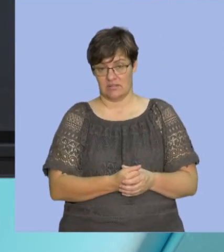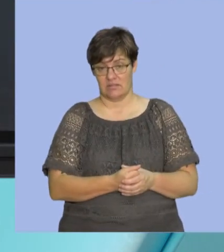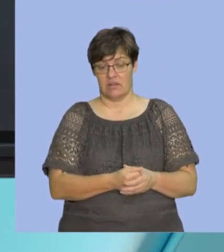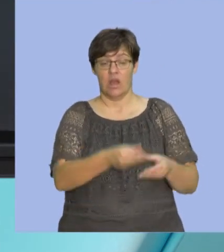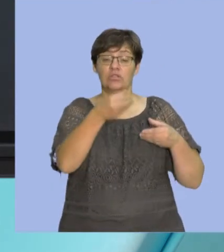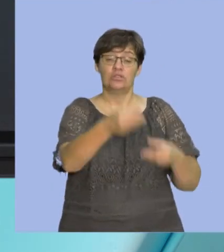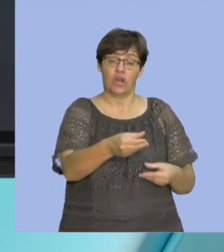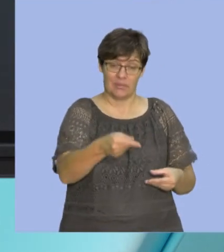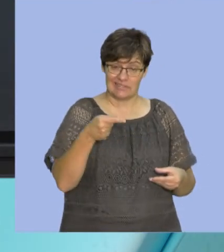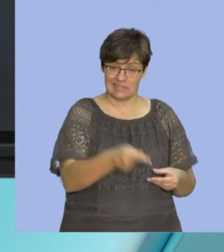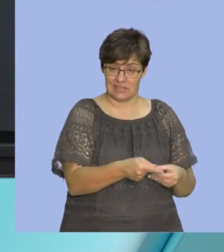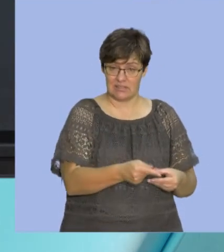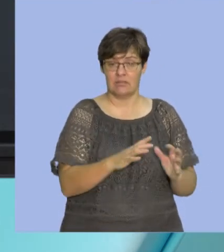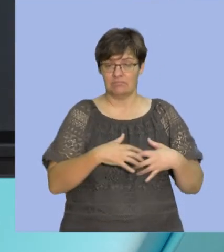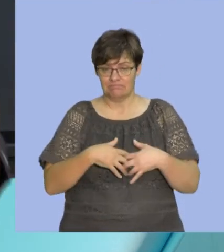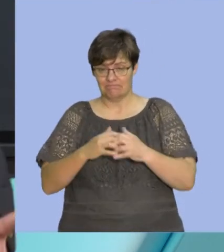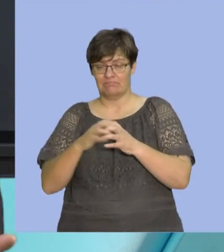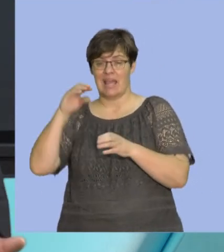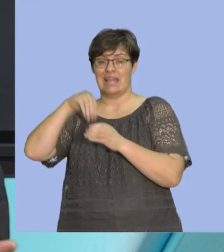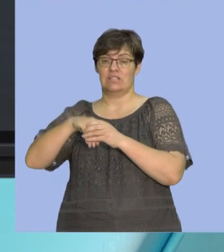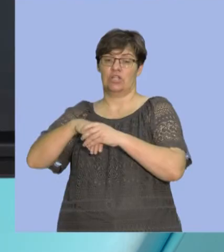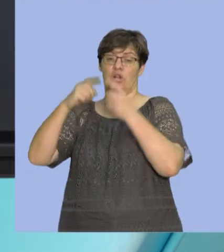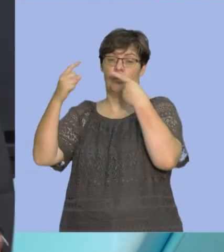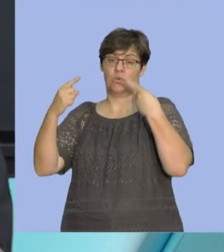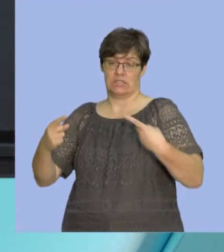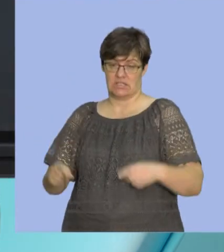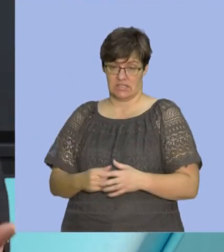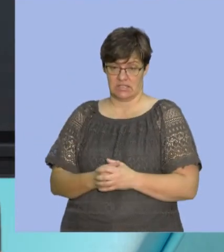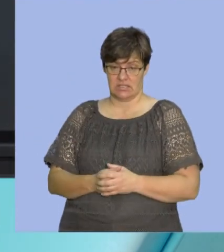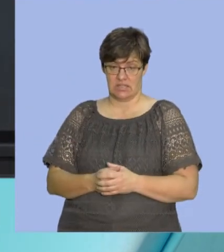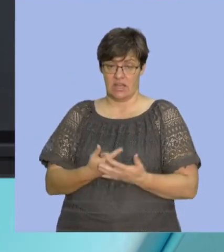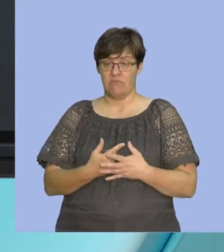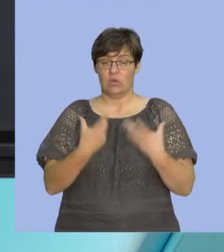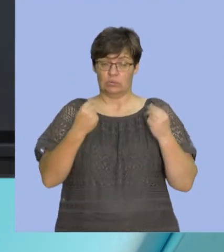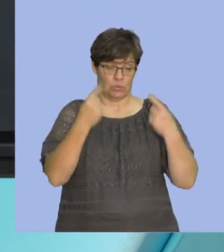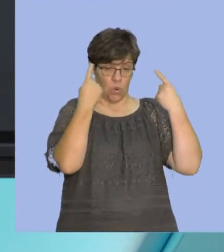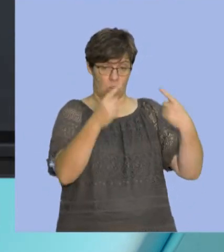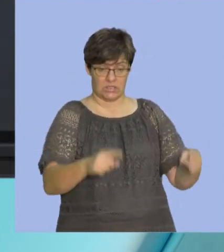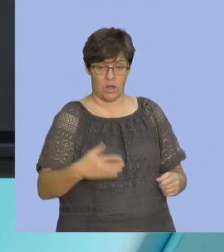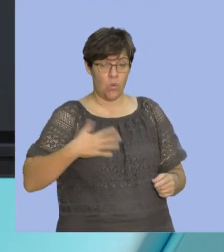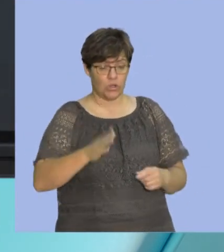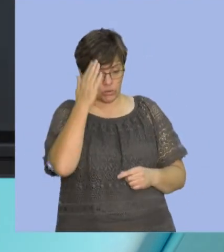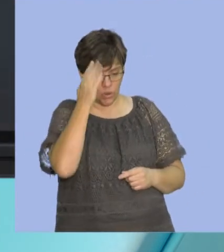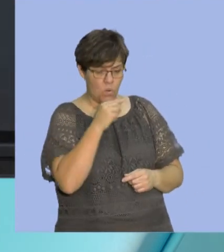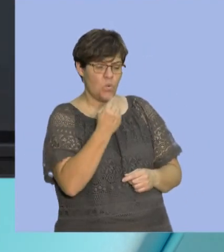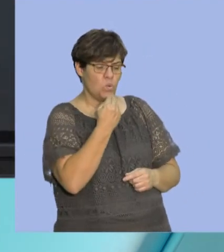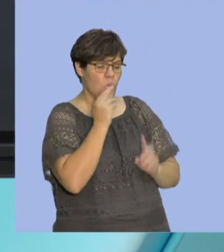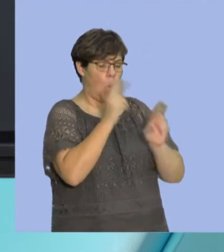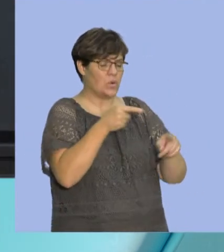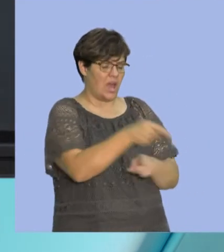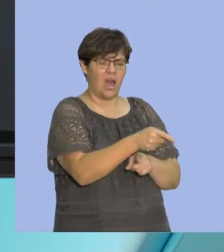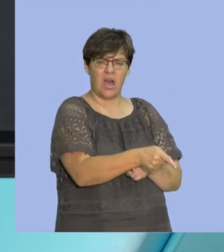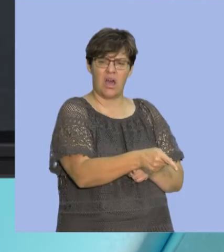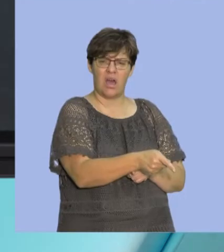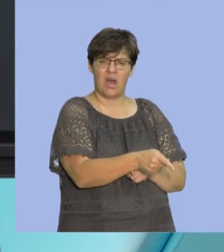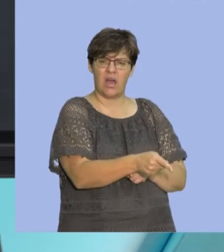the documentation would form part of my internal audit. If I walk in and I'm doing an audit and I want to know who ordered these goods here to